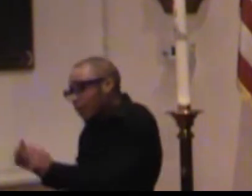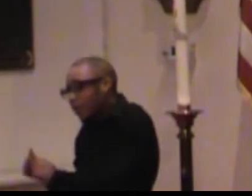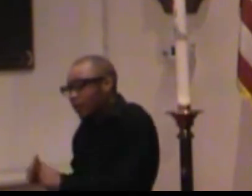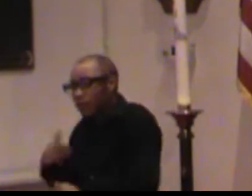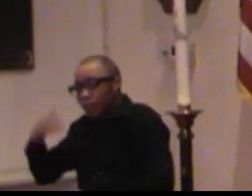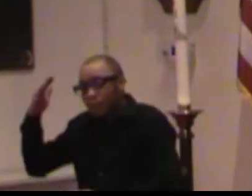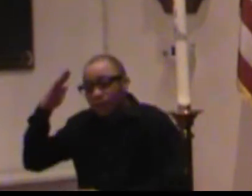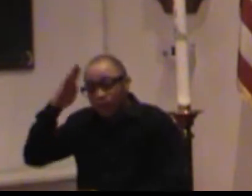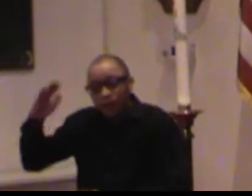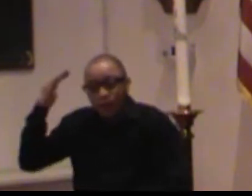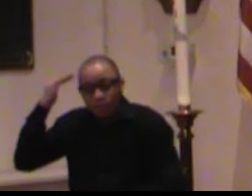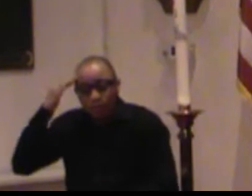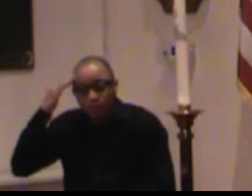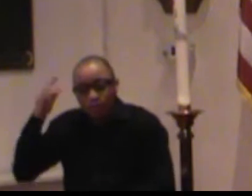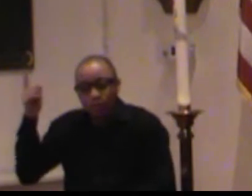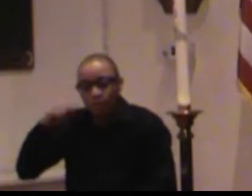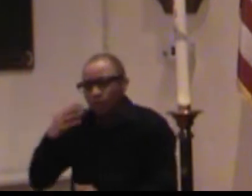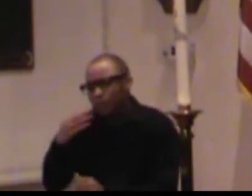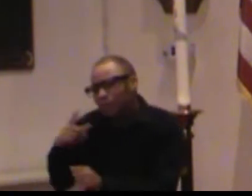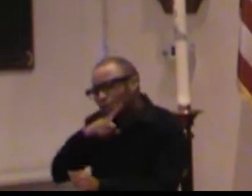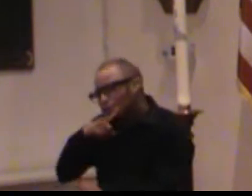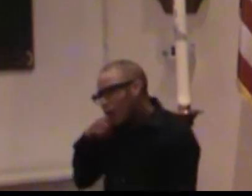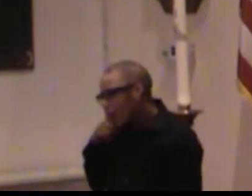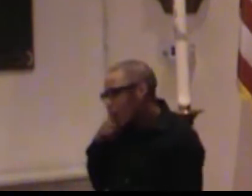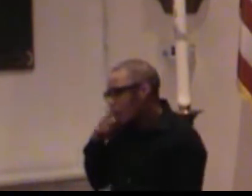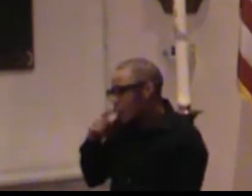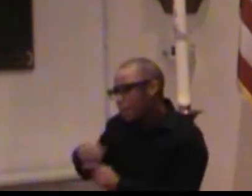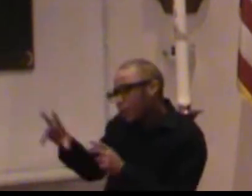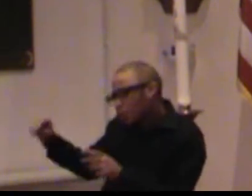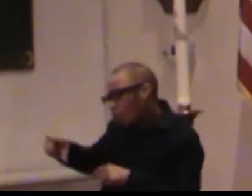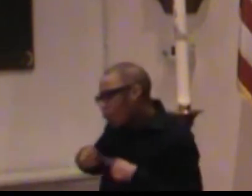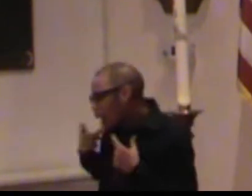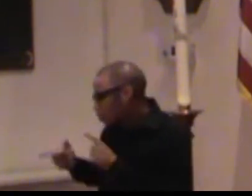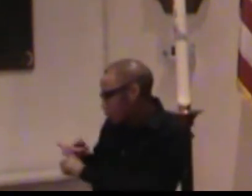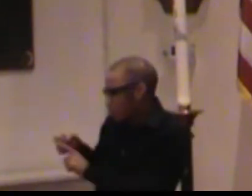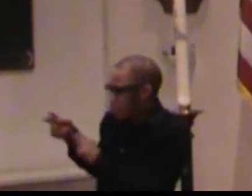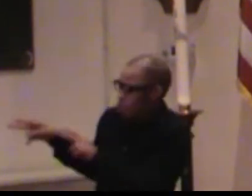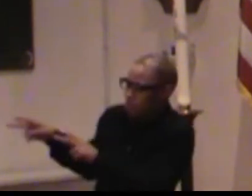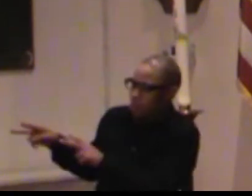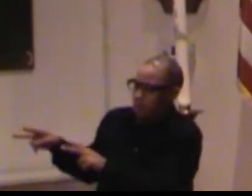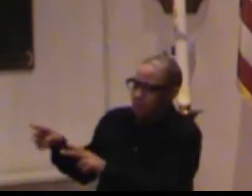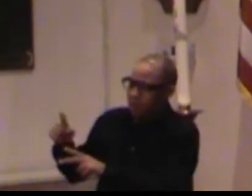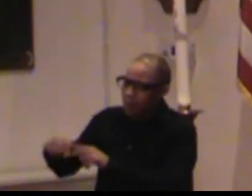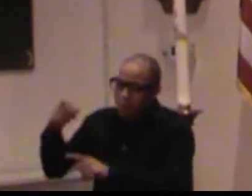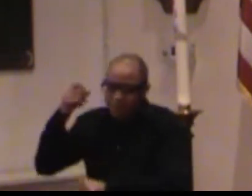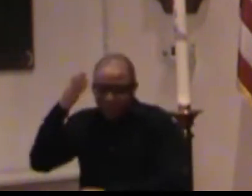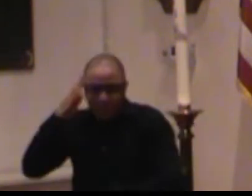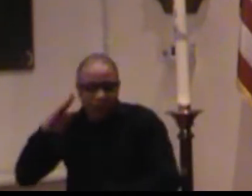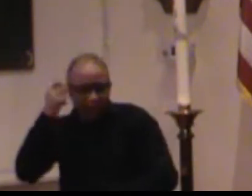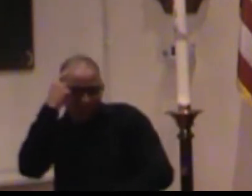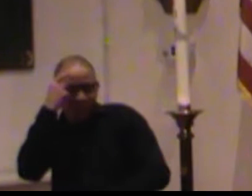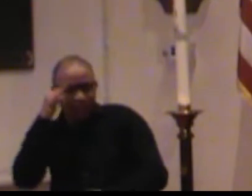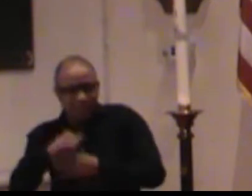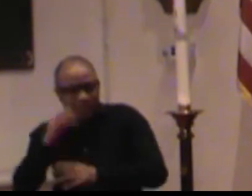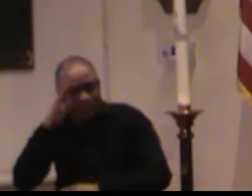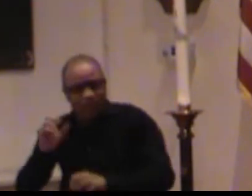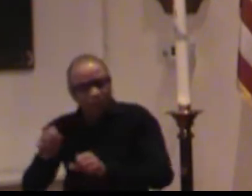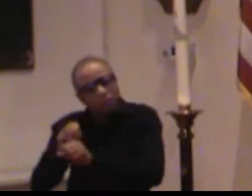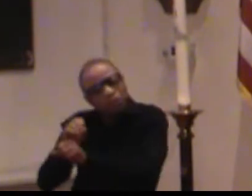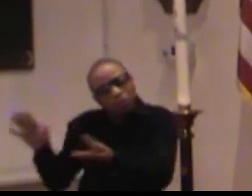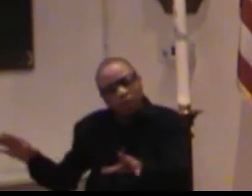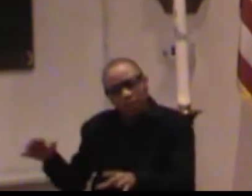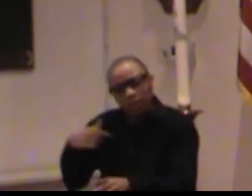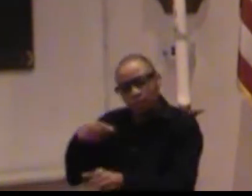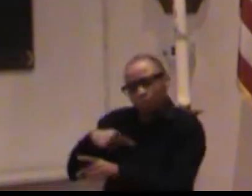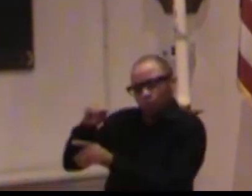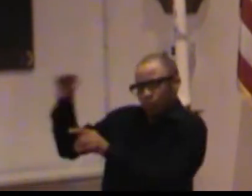constricted from a place that looks to be dry and no life can come forth from it. He understands that God constricted